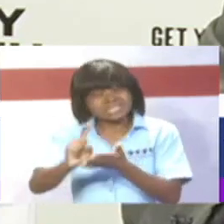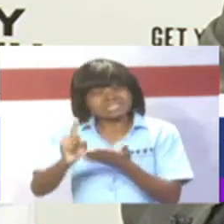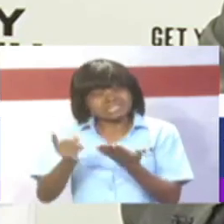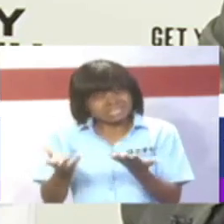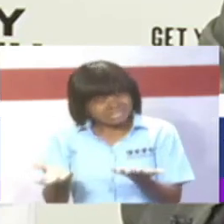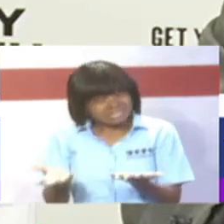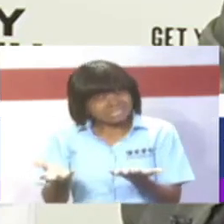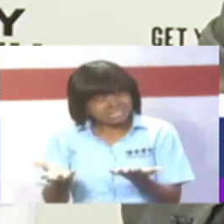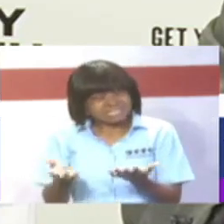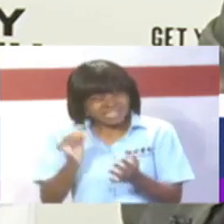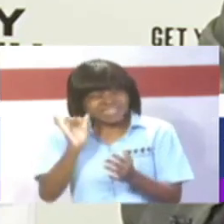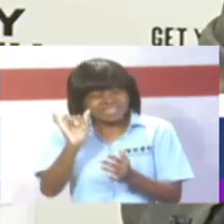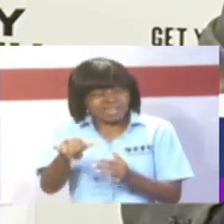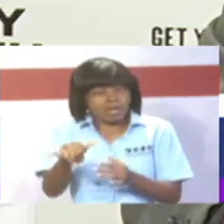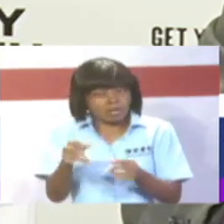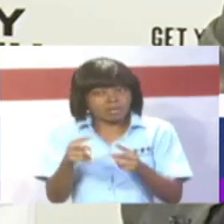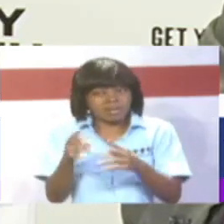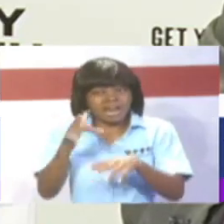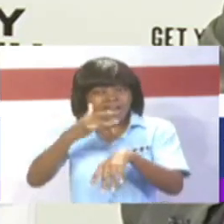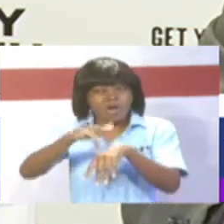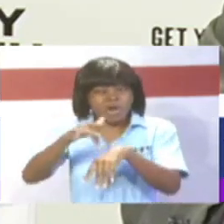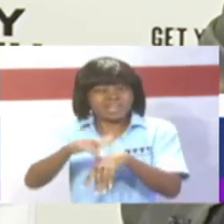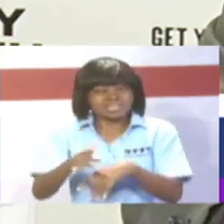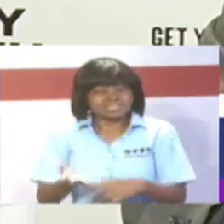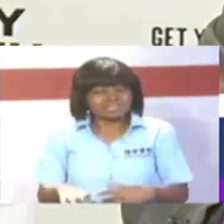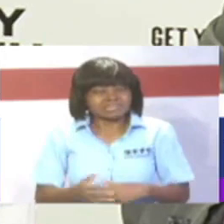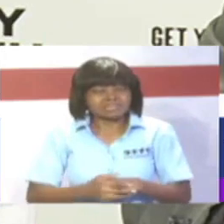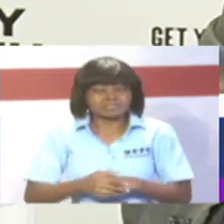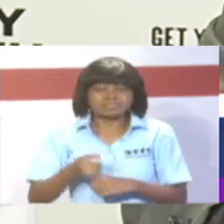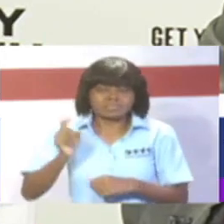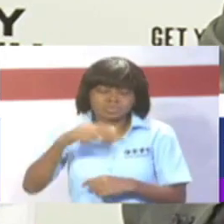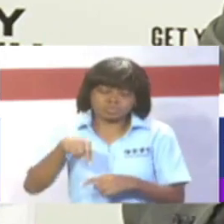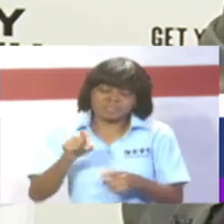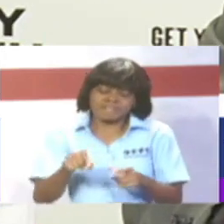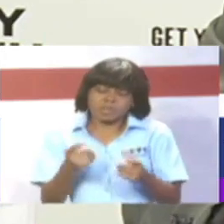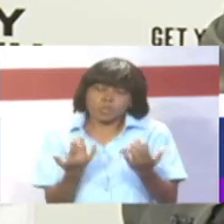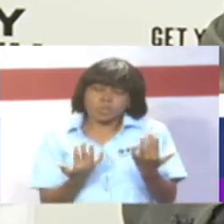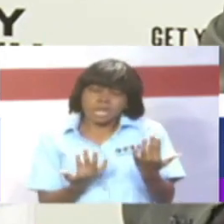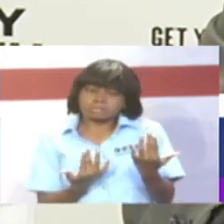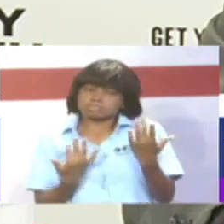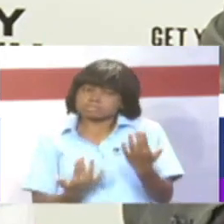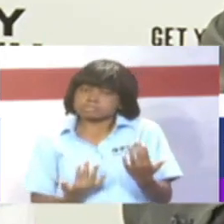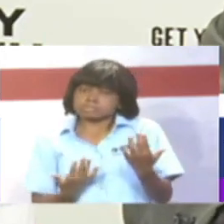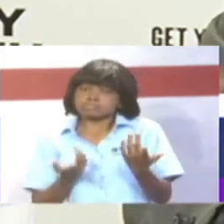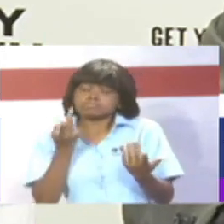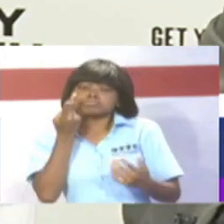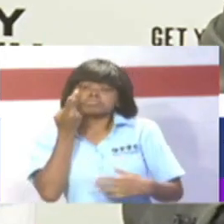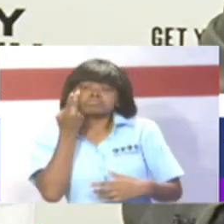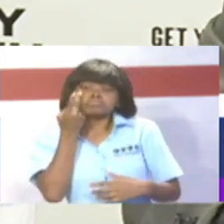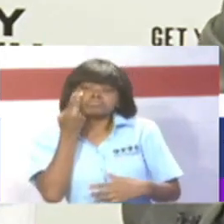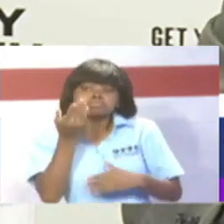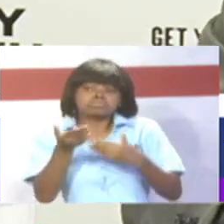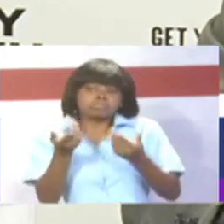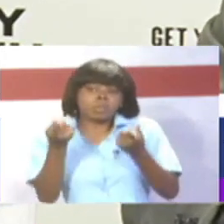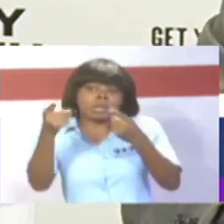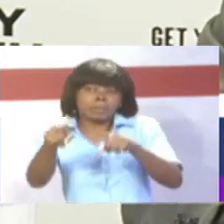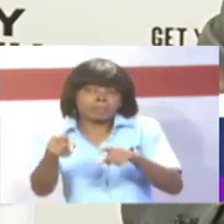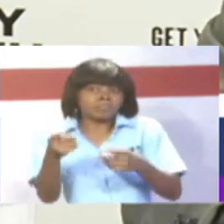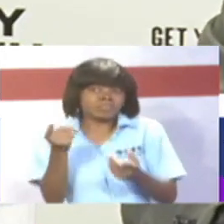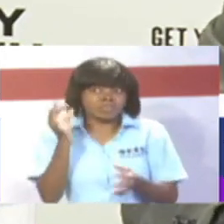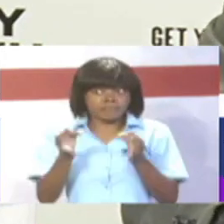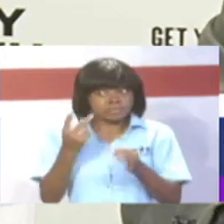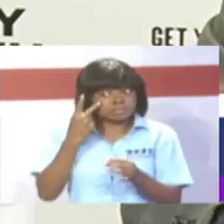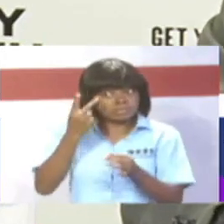comments along those lines just yet. But we will most certainly keep the population updated on any changes in trend that we